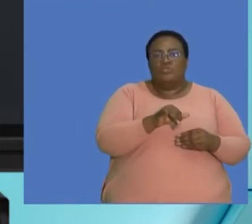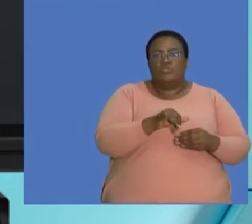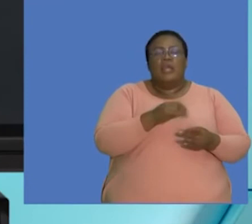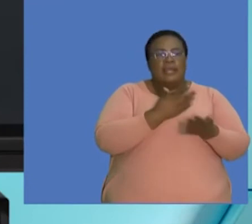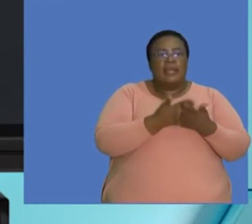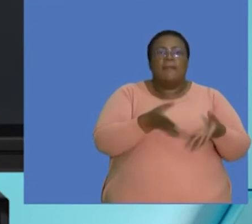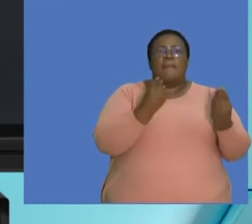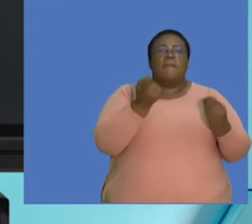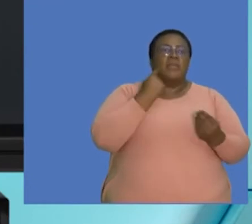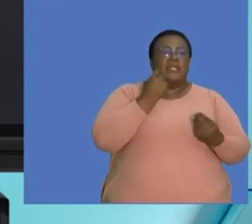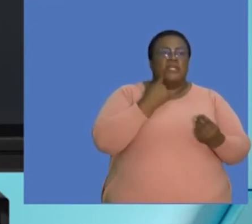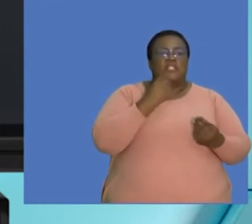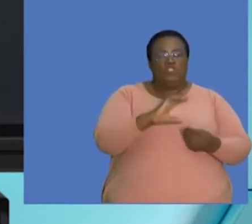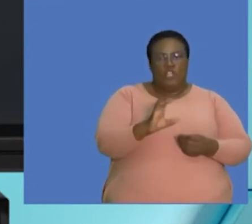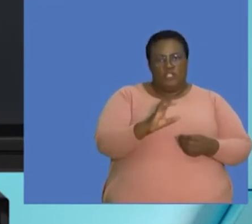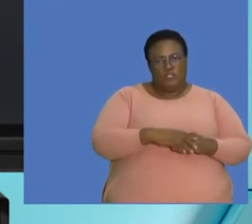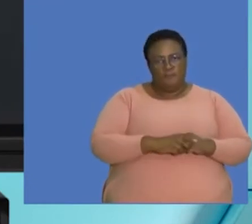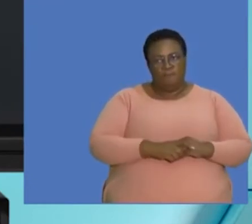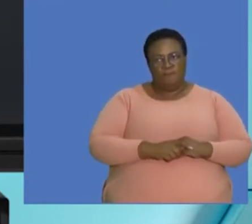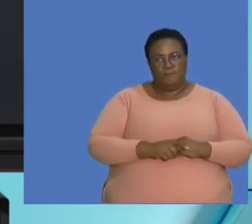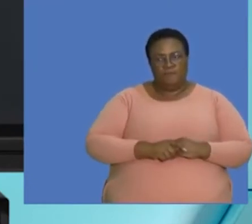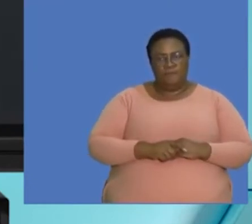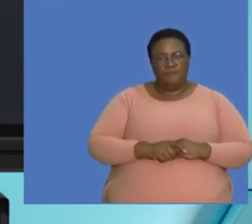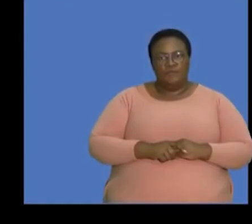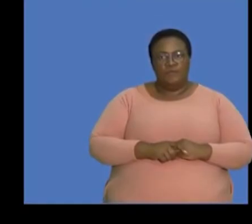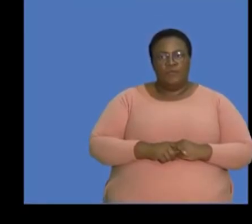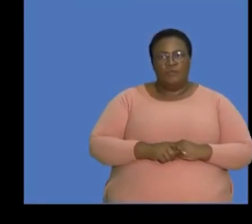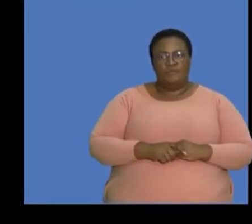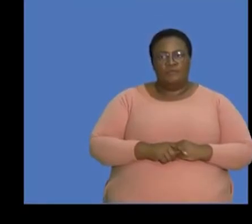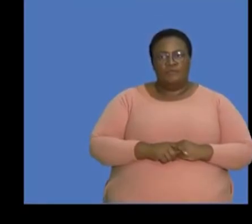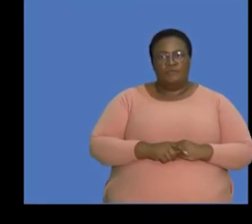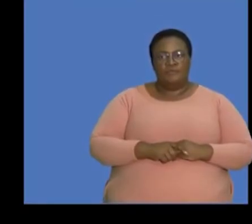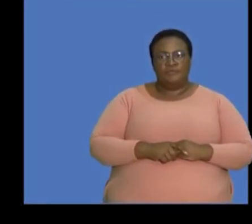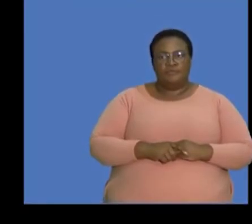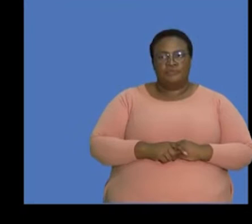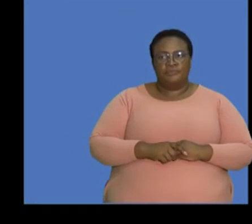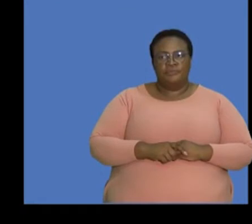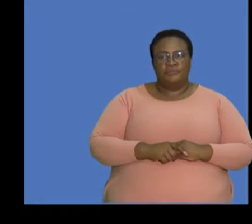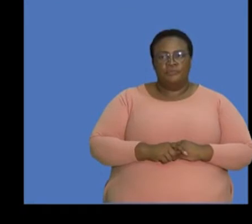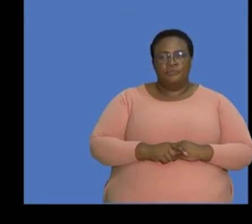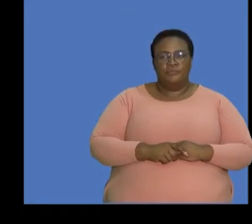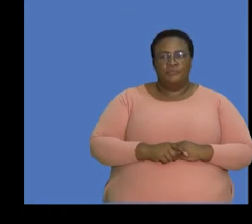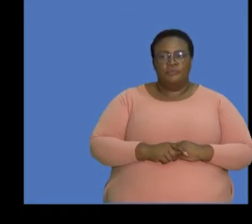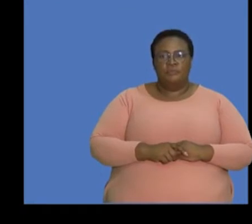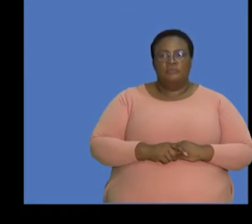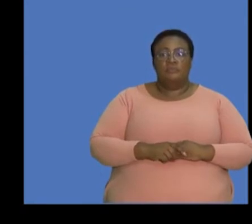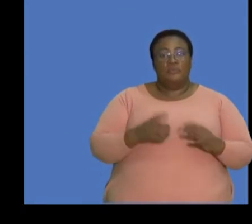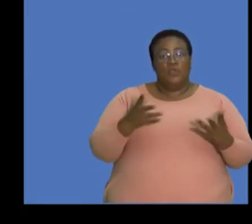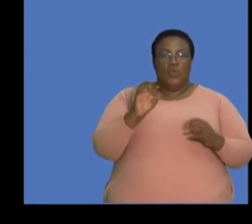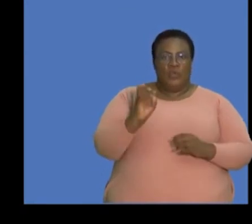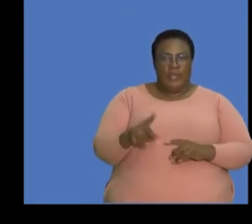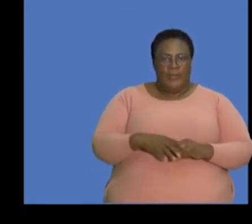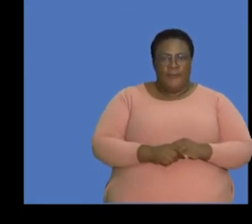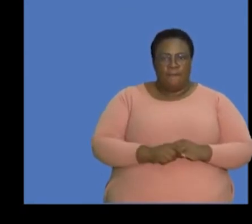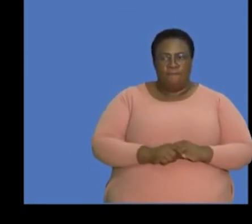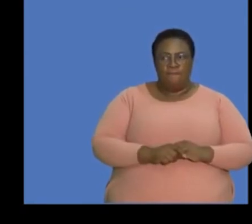one actually becomes easily charged. So that's what triboelectric charging is all about. Okay,